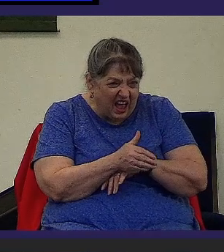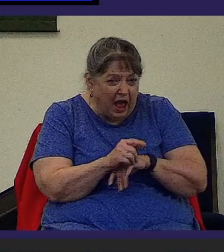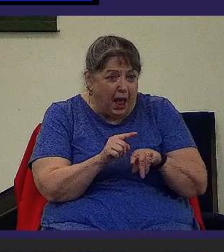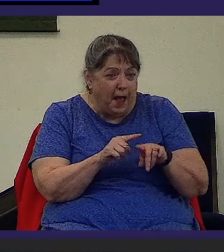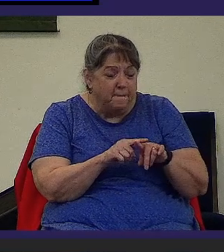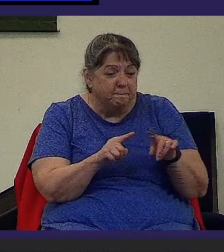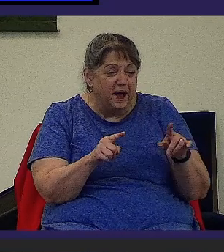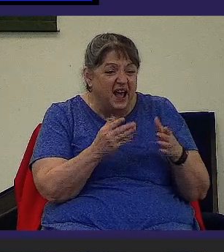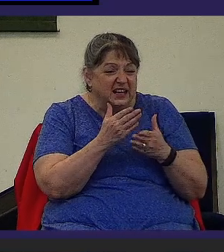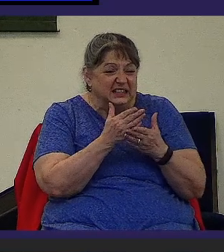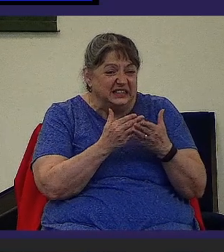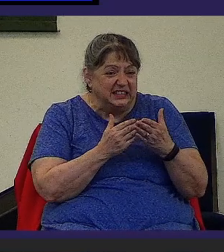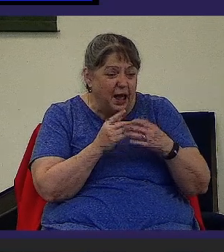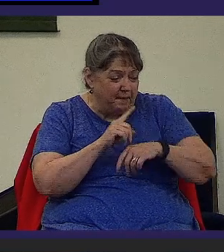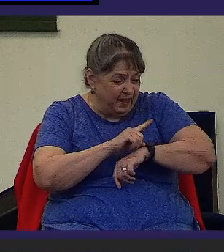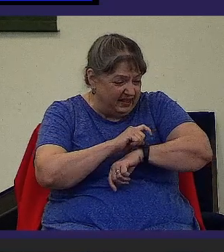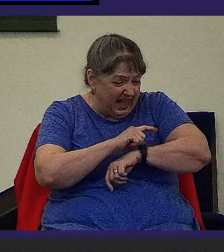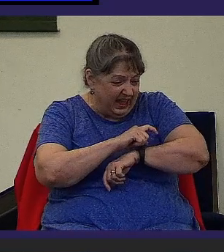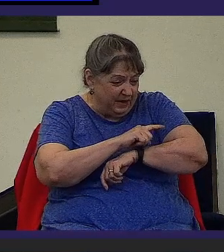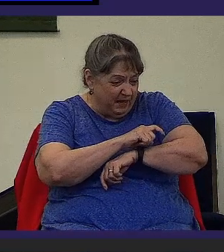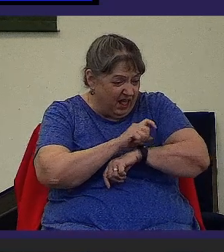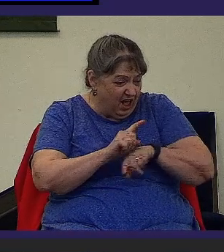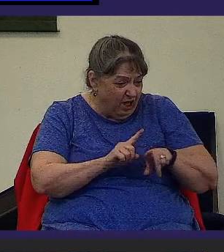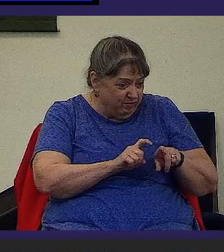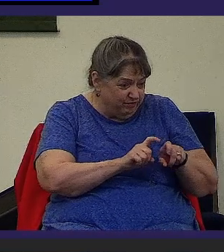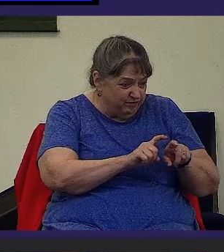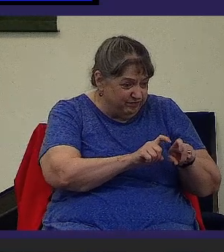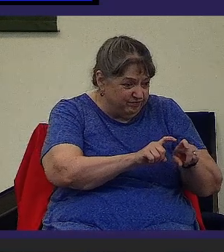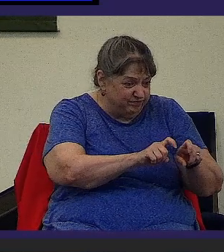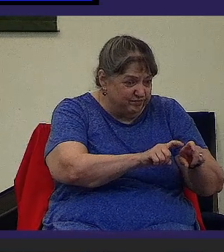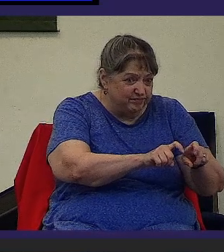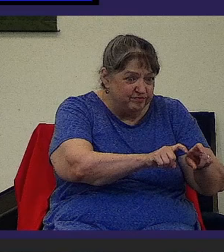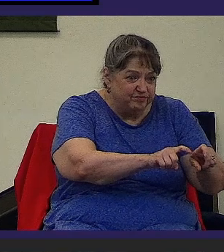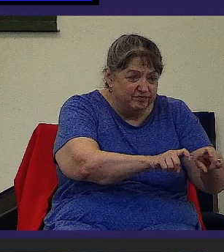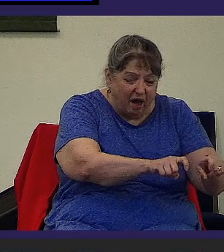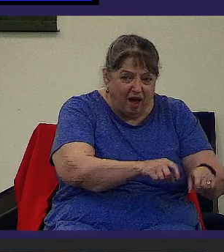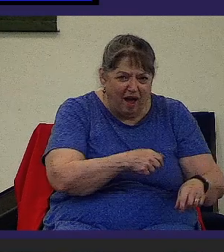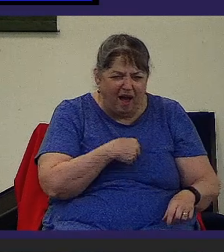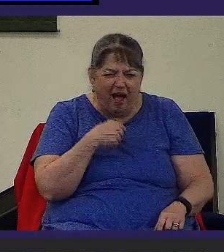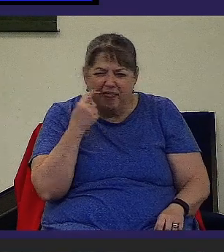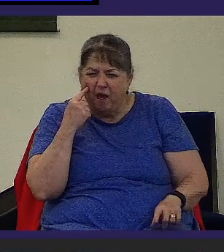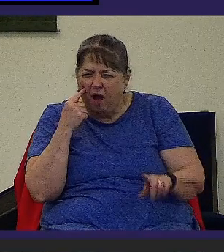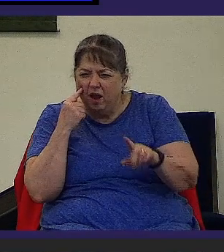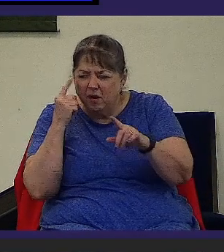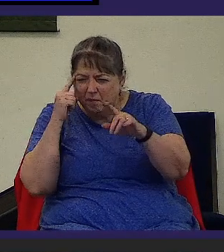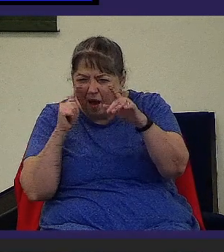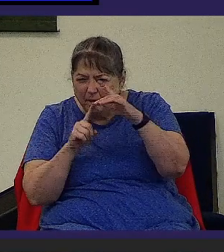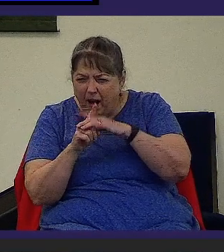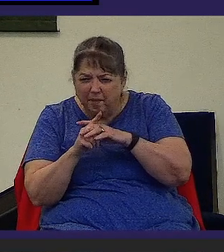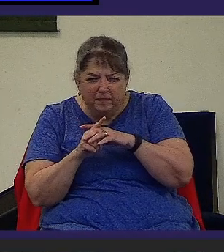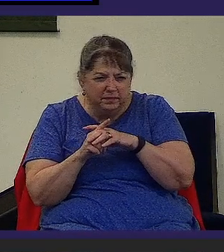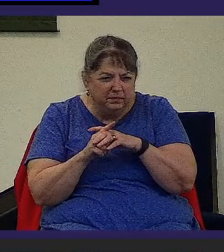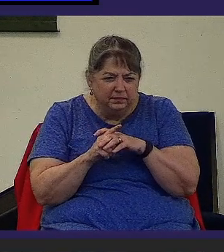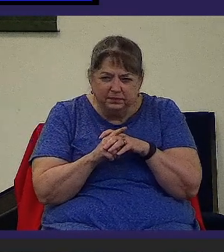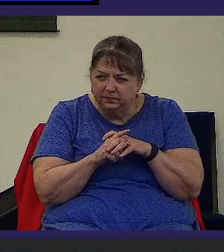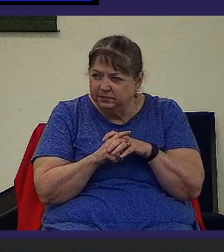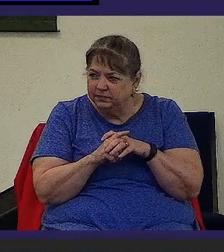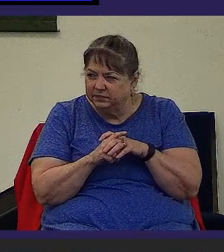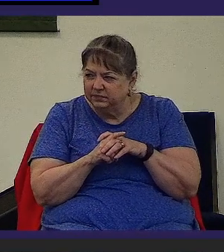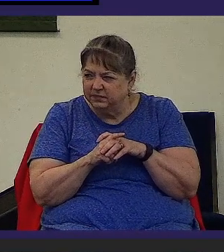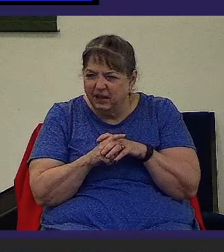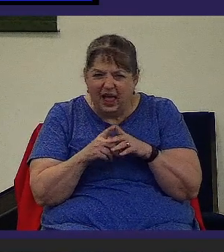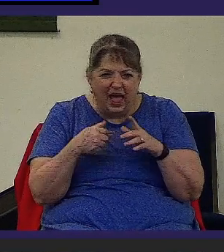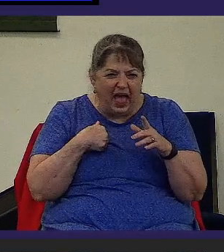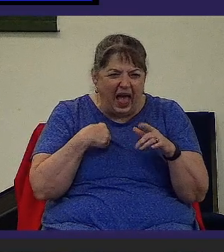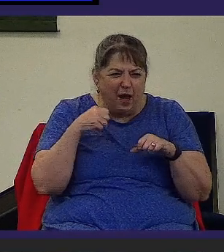so much more further than they were when i first saw them and here a thought came to mind you ready for this please don't think bad of me but as